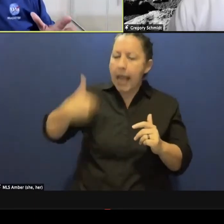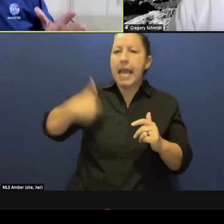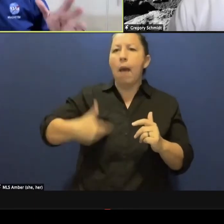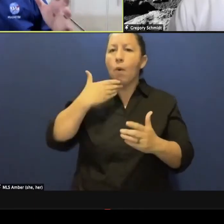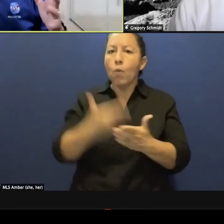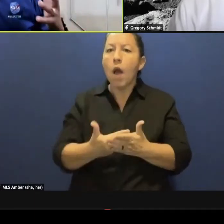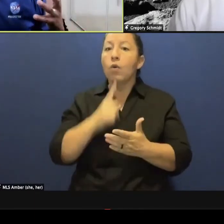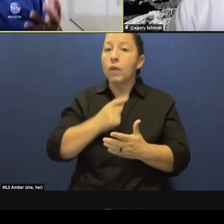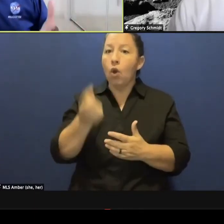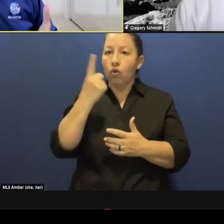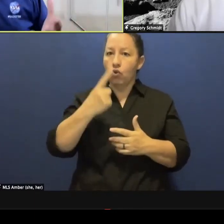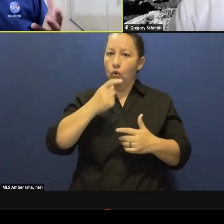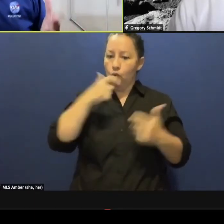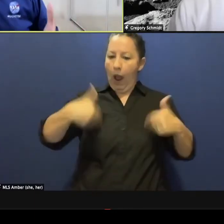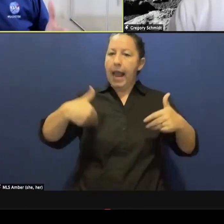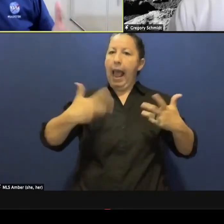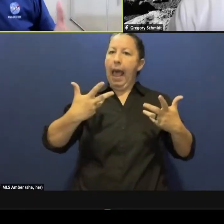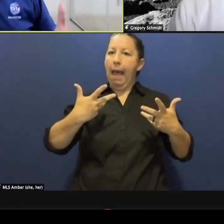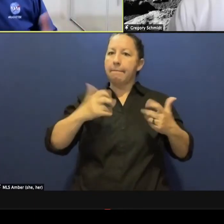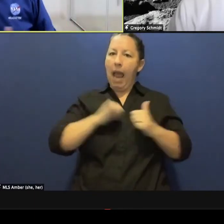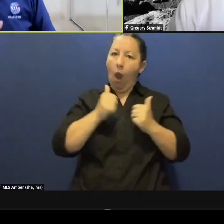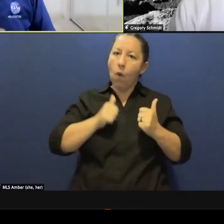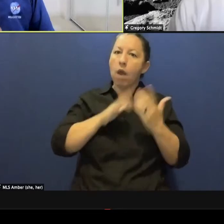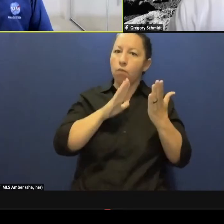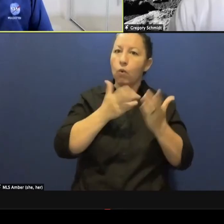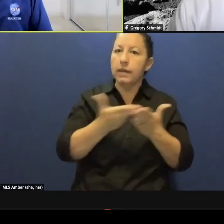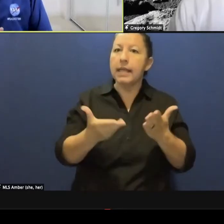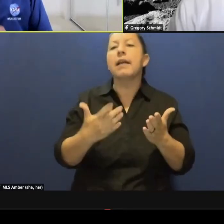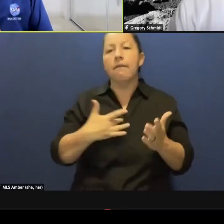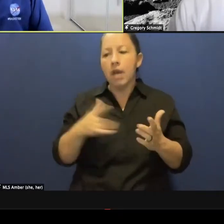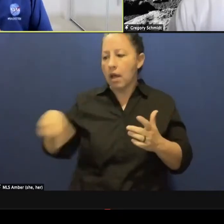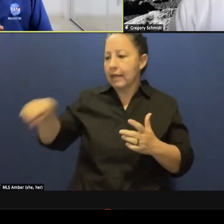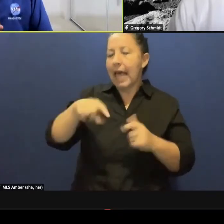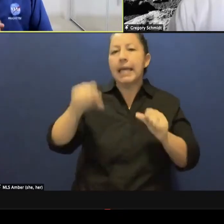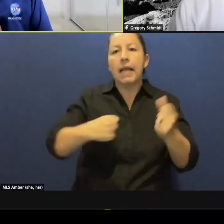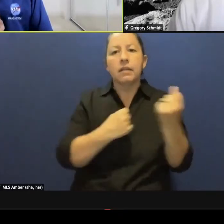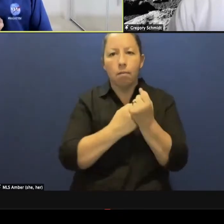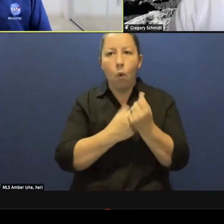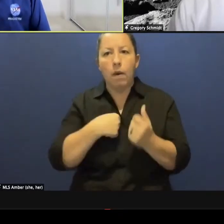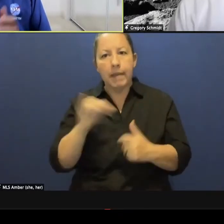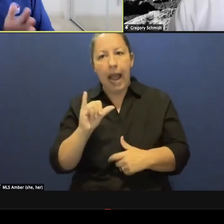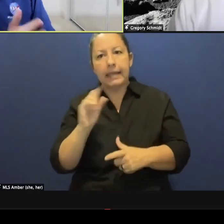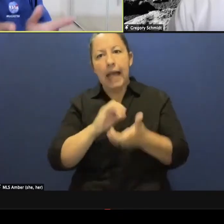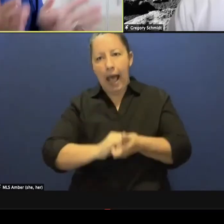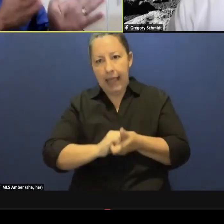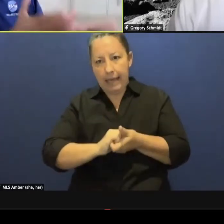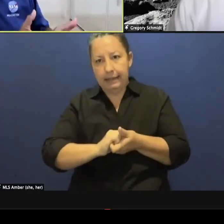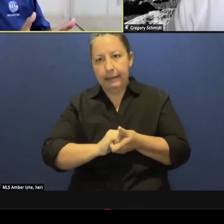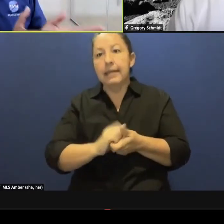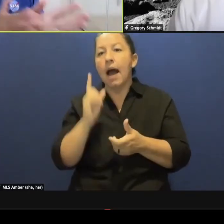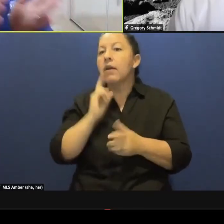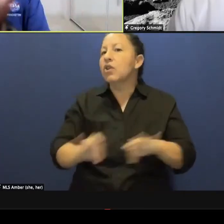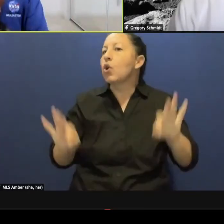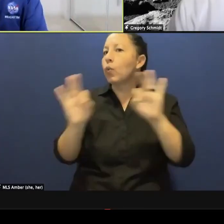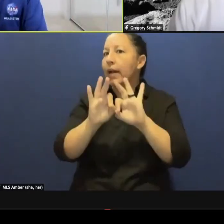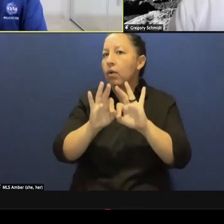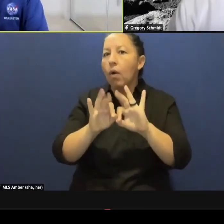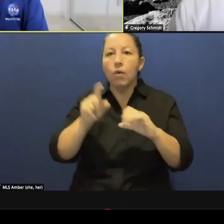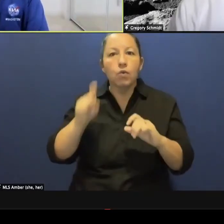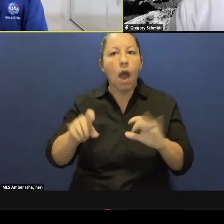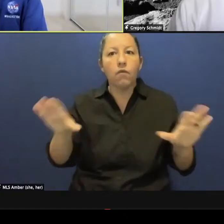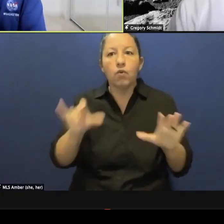my manner felt that they can support me and be an ally. And so I think that is critical. You have to do that